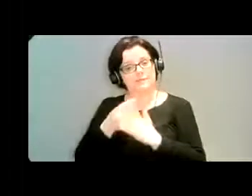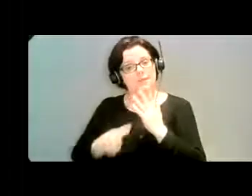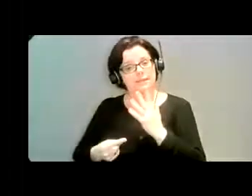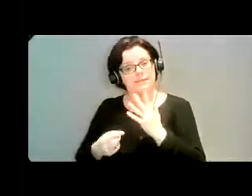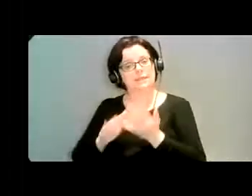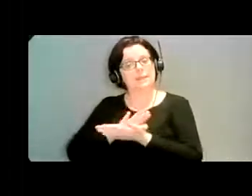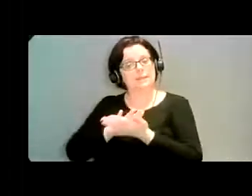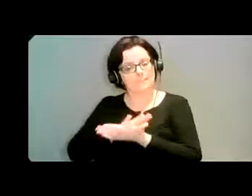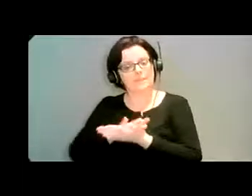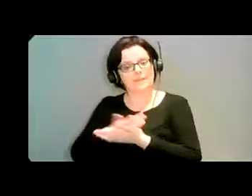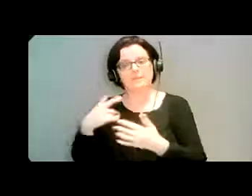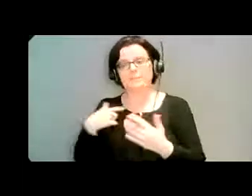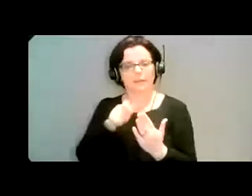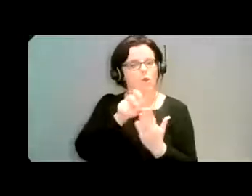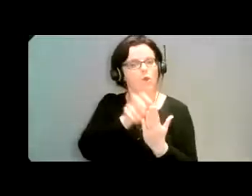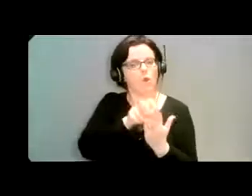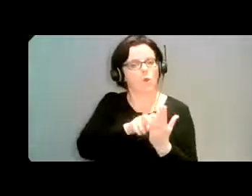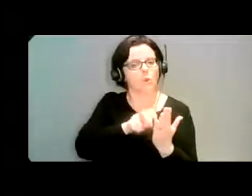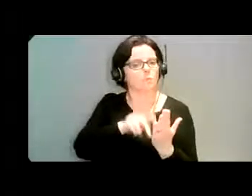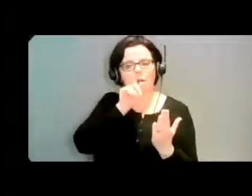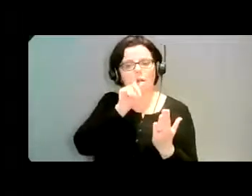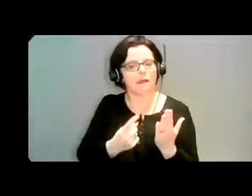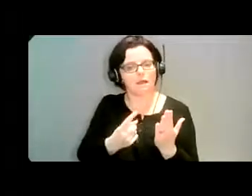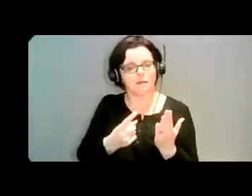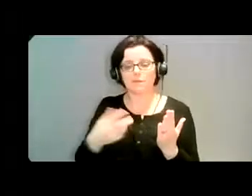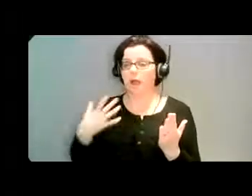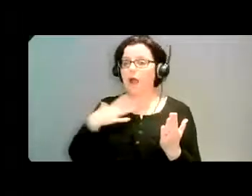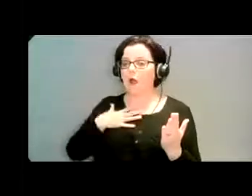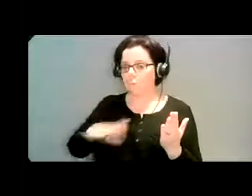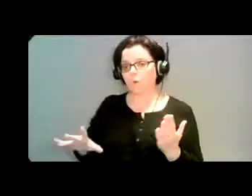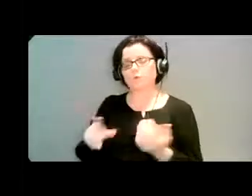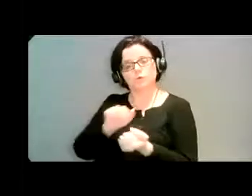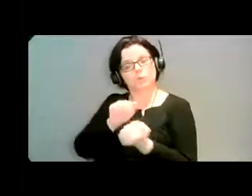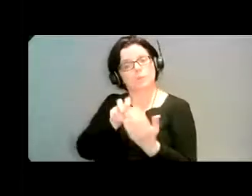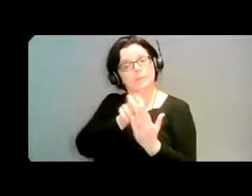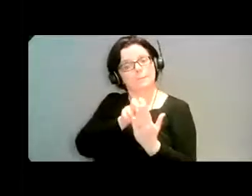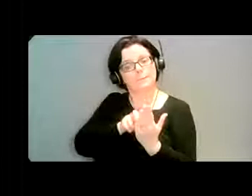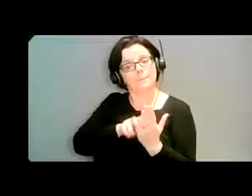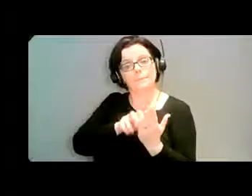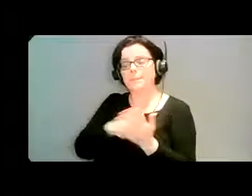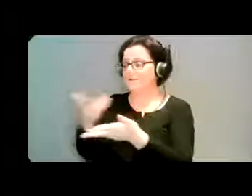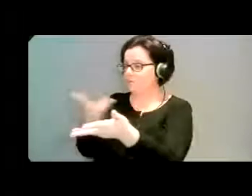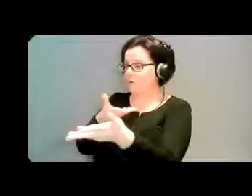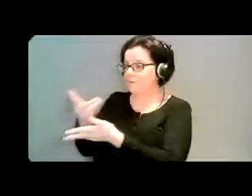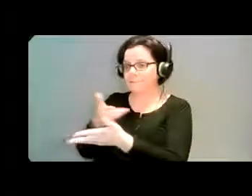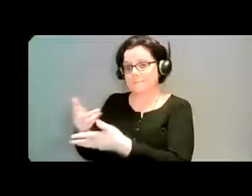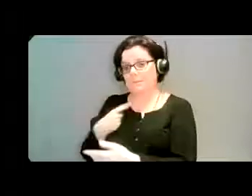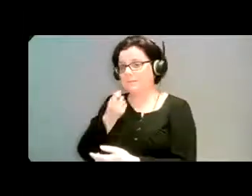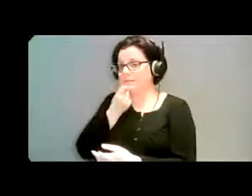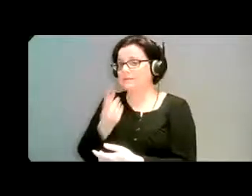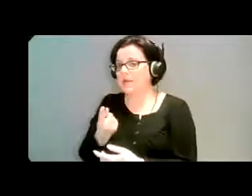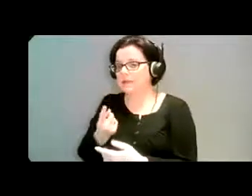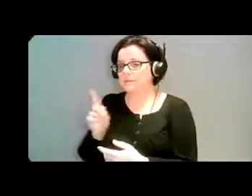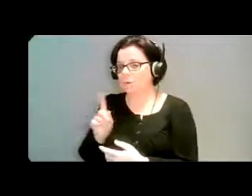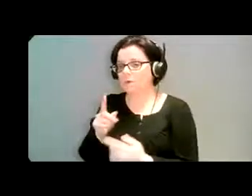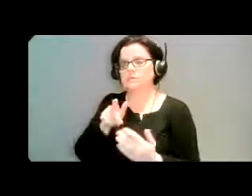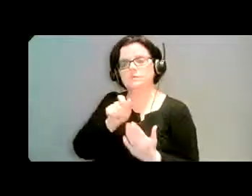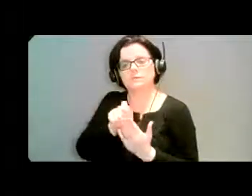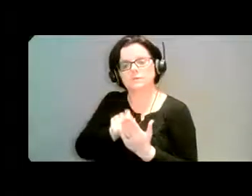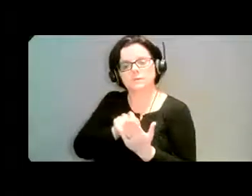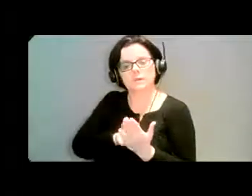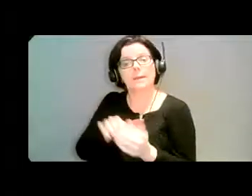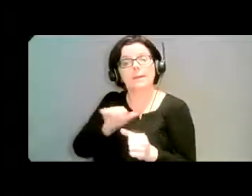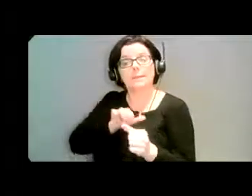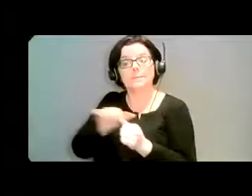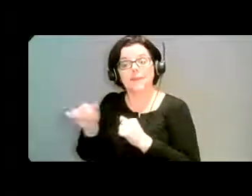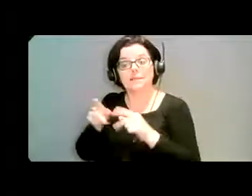will struggle to make notes. I want to keep a note of this and what has been said and what I said. And the best way for